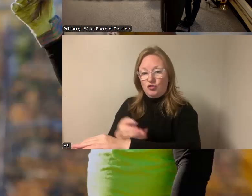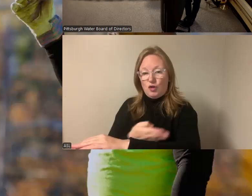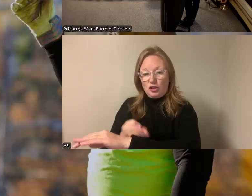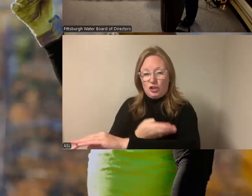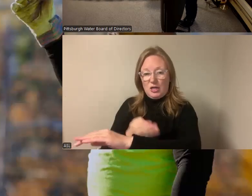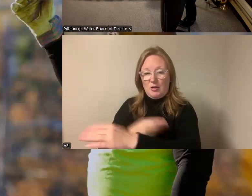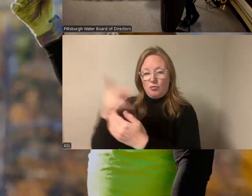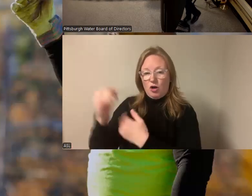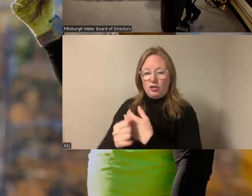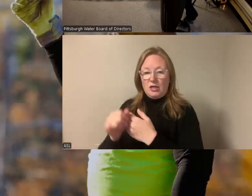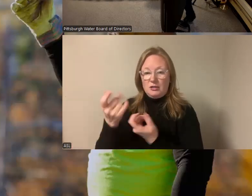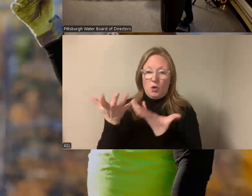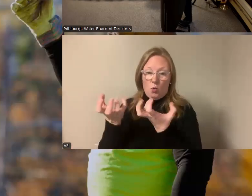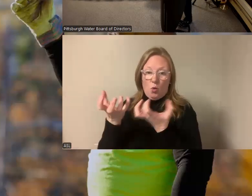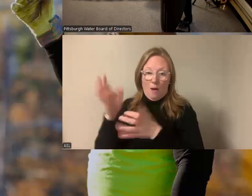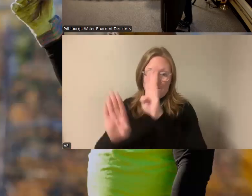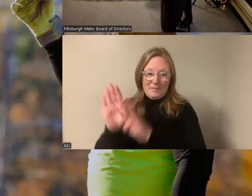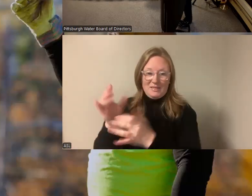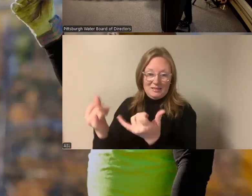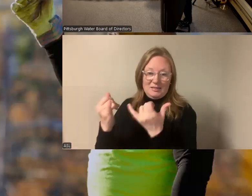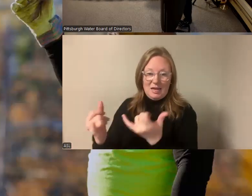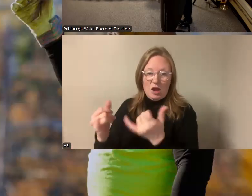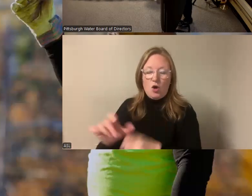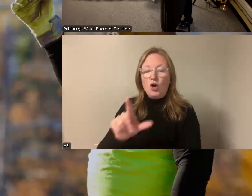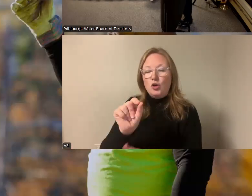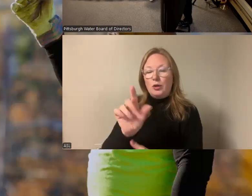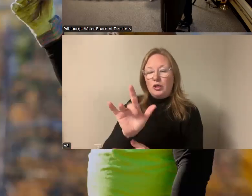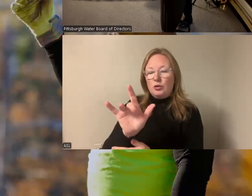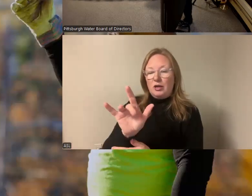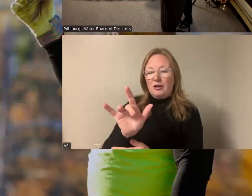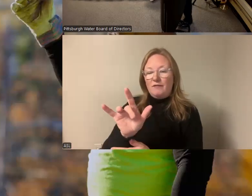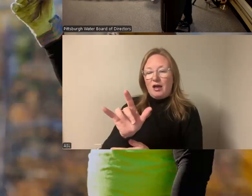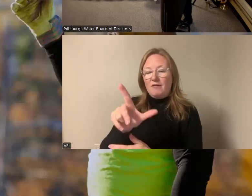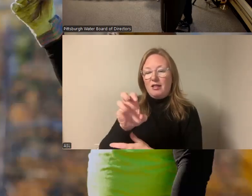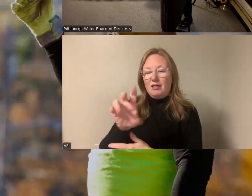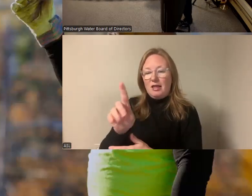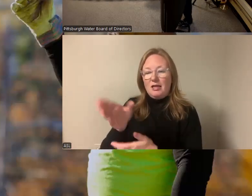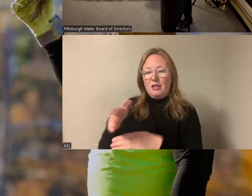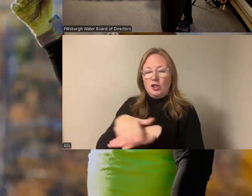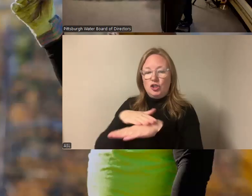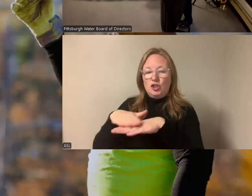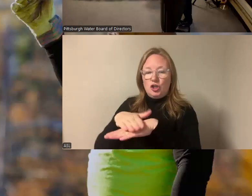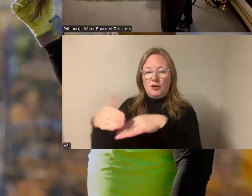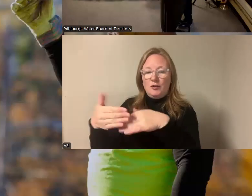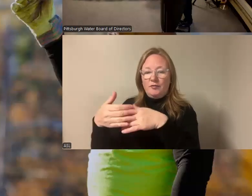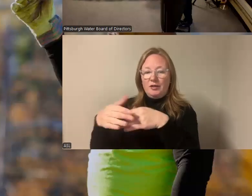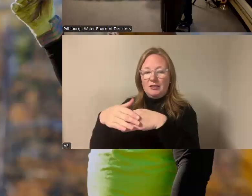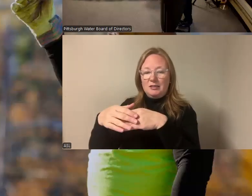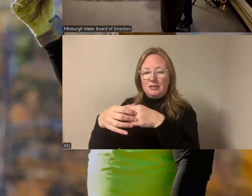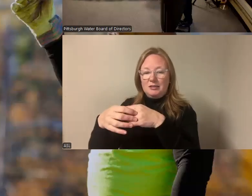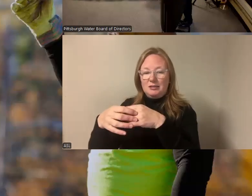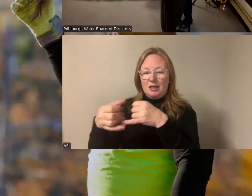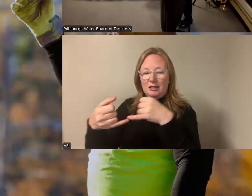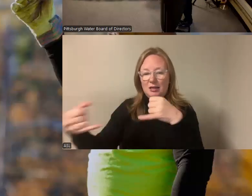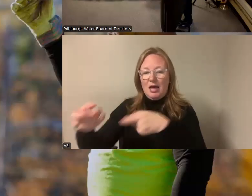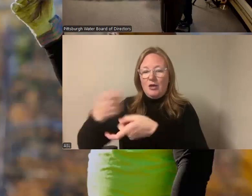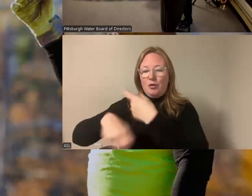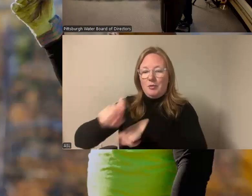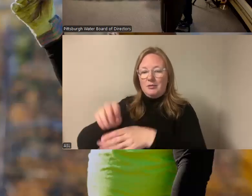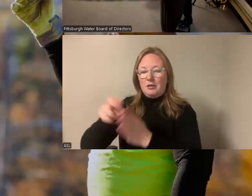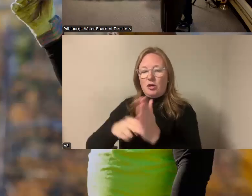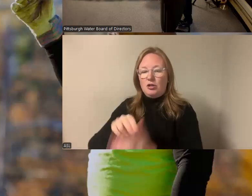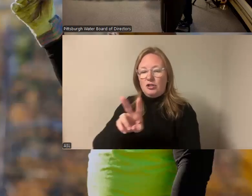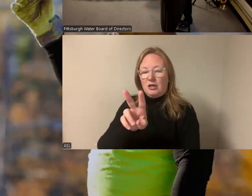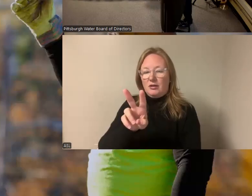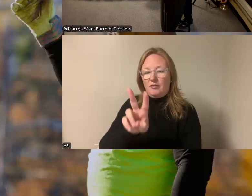bid for construction. The 2025 Neighborhood Lead Service Line Replacement Contract B1 and B2 are due respectively